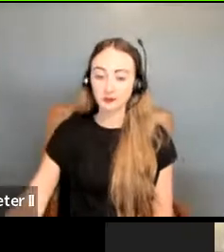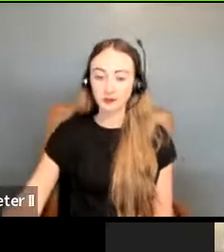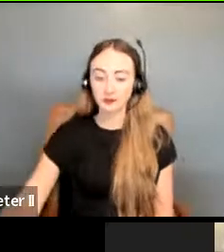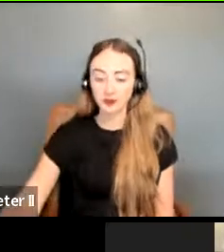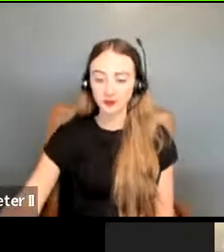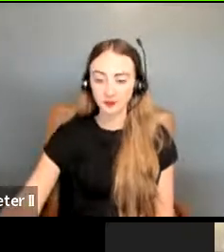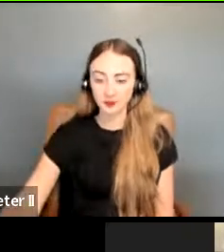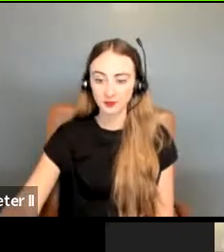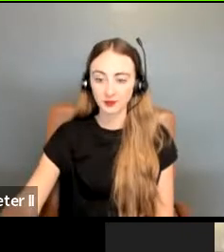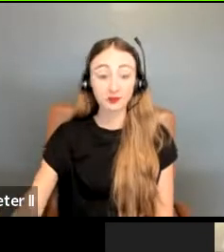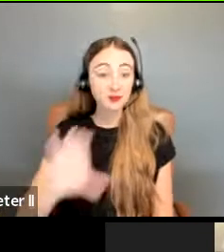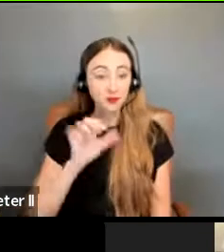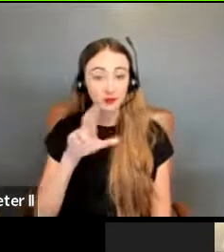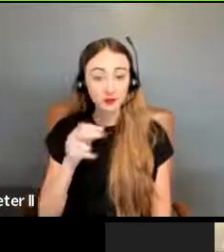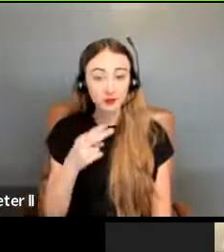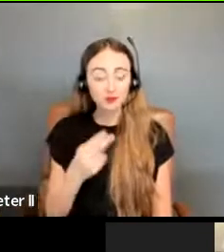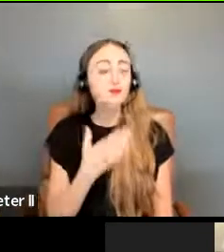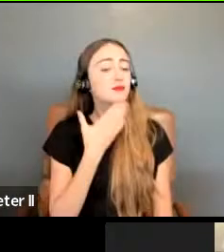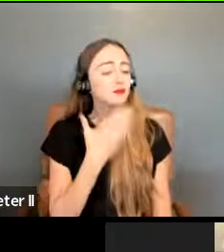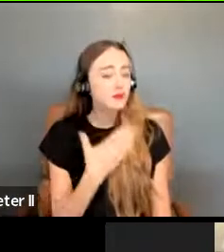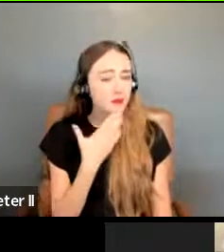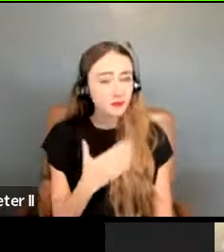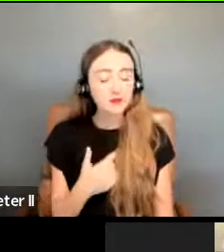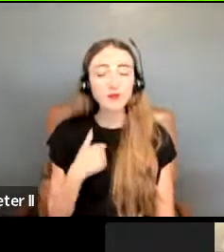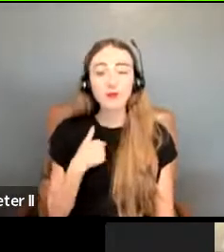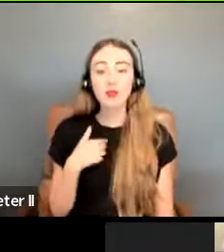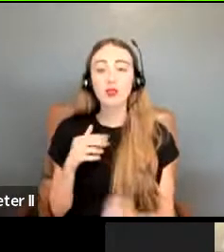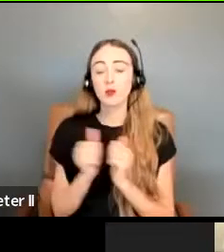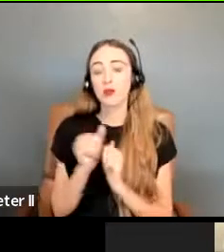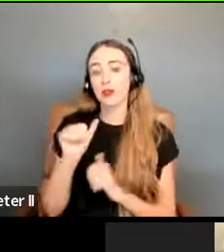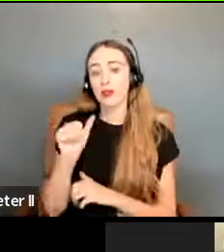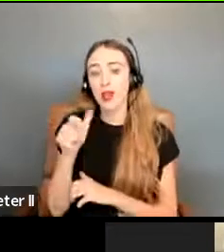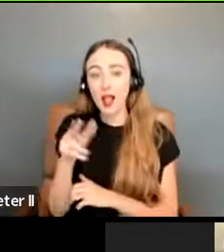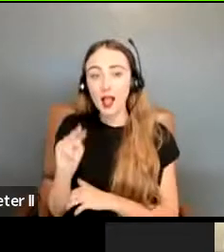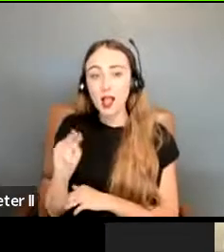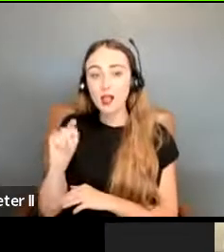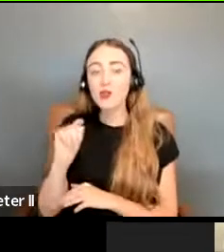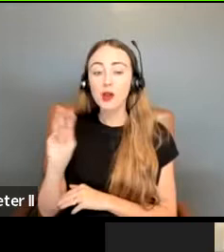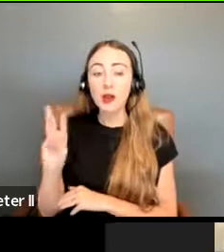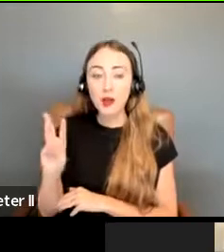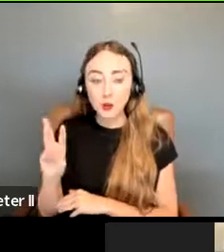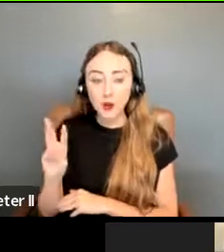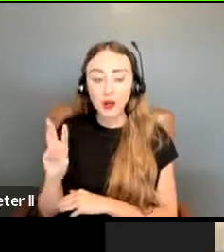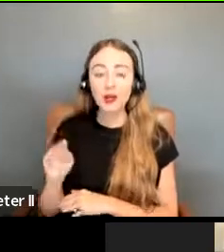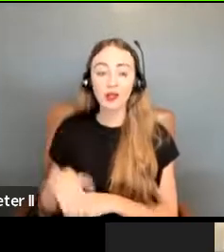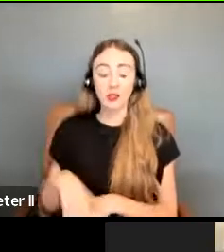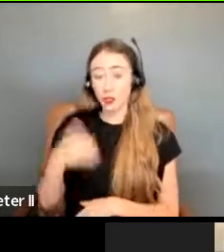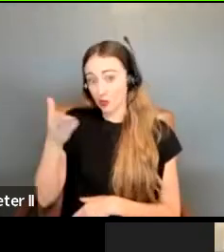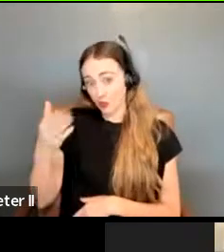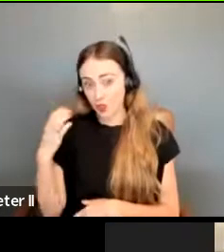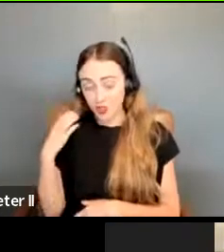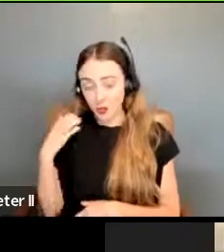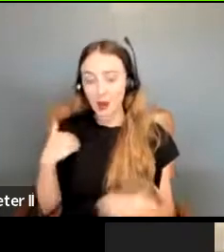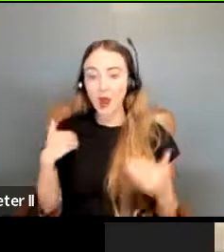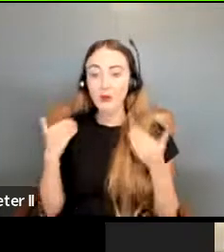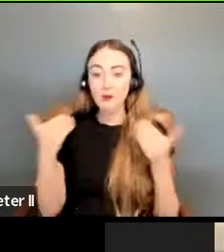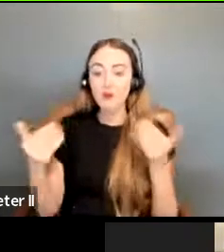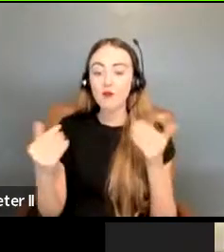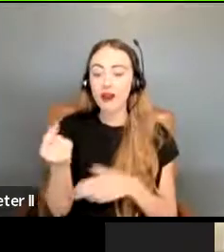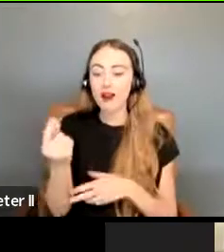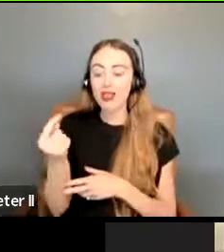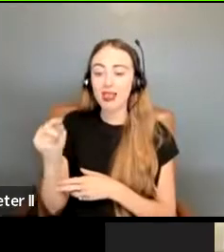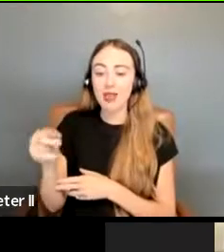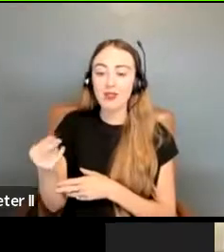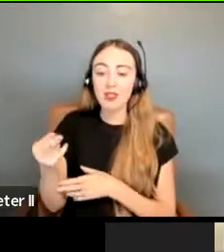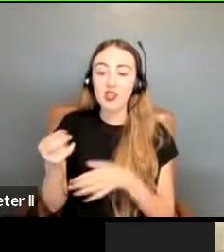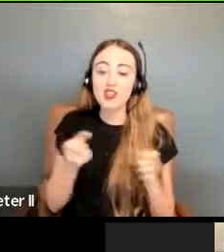Thank you, Mr. Chairman. Today, along with council members Allen, Trayon White, and you, Chairman Mendelson, I'm moving the 11th Street Bridge